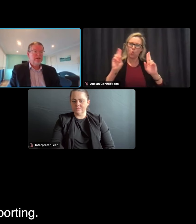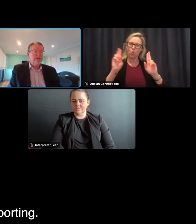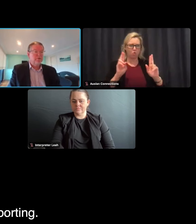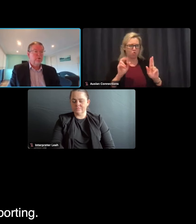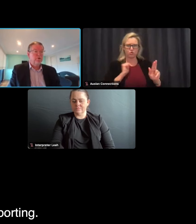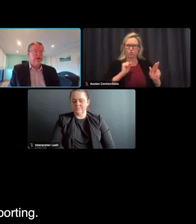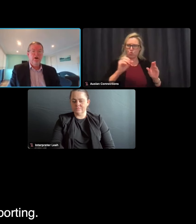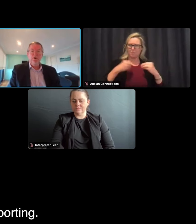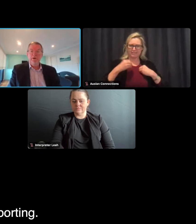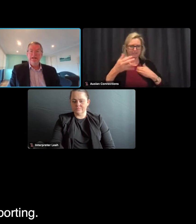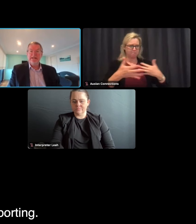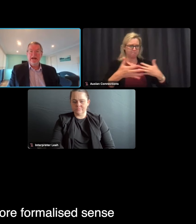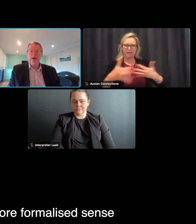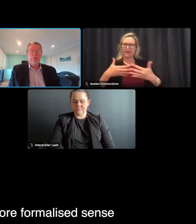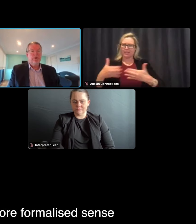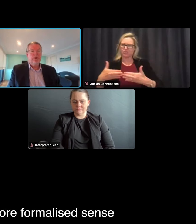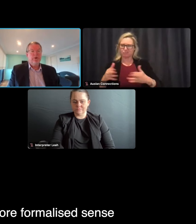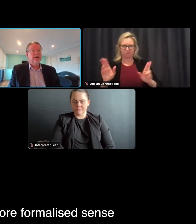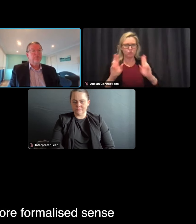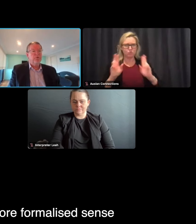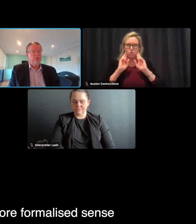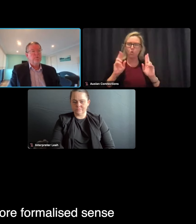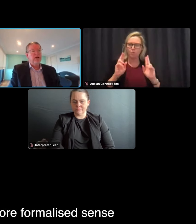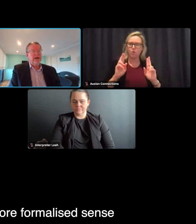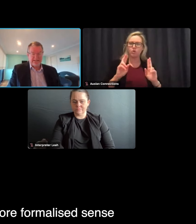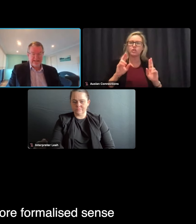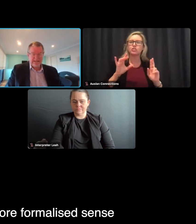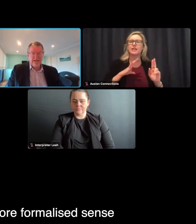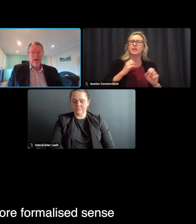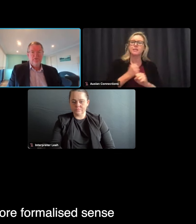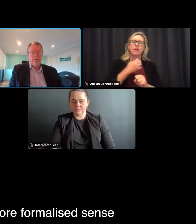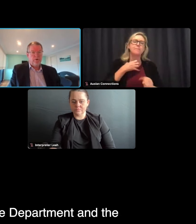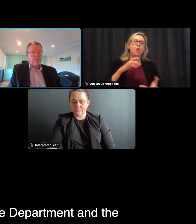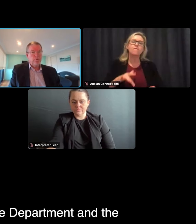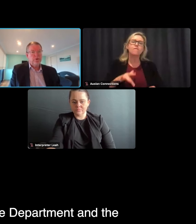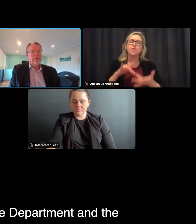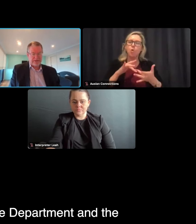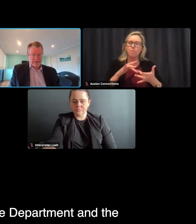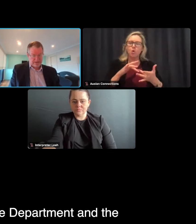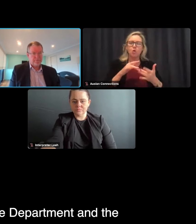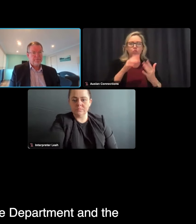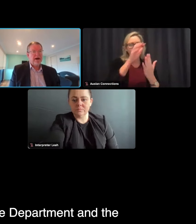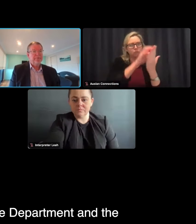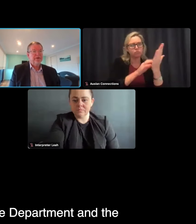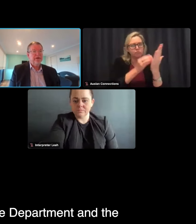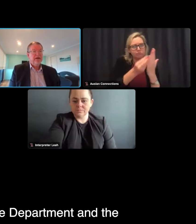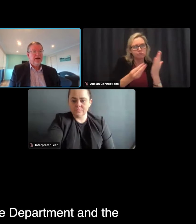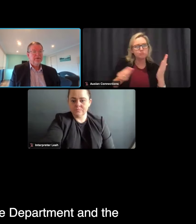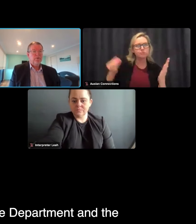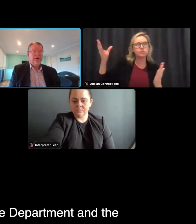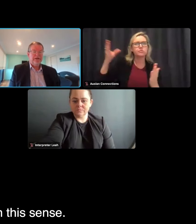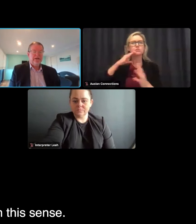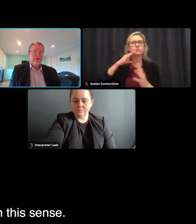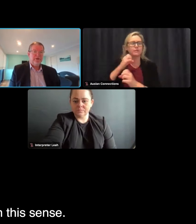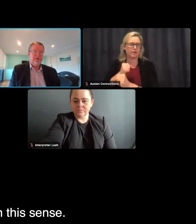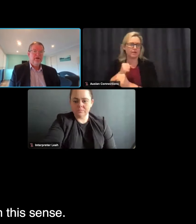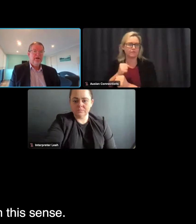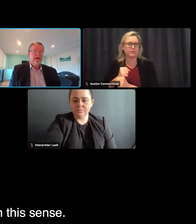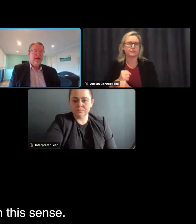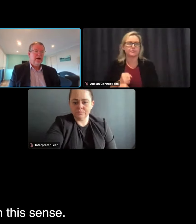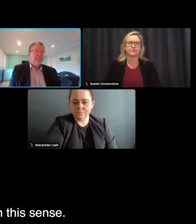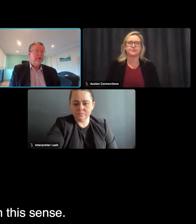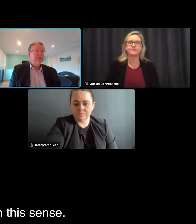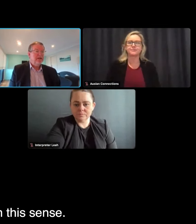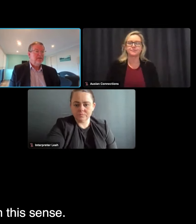reporting and operation reporting. We're just now putting it in a more formalised sense when we're reporting back to the department and the Quality